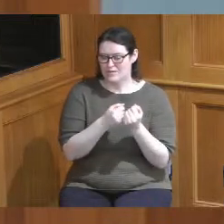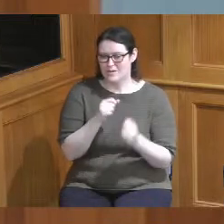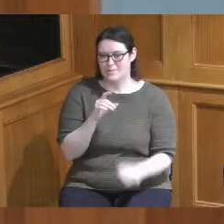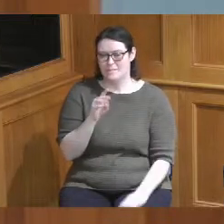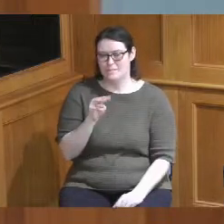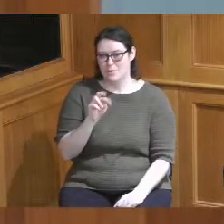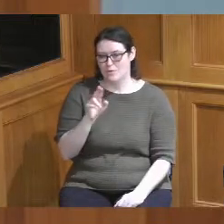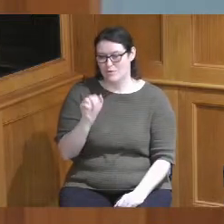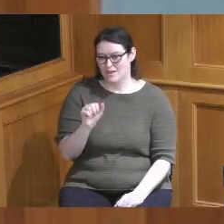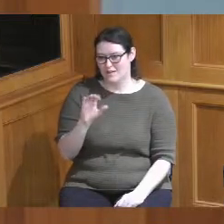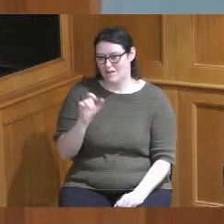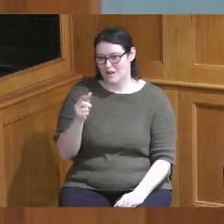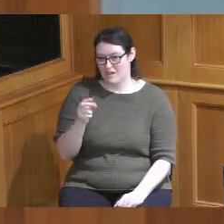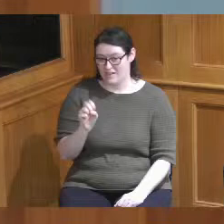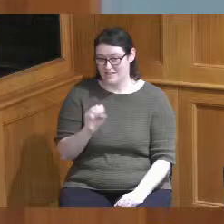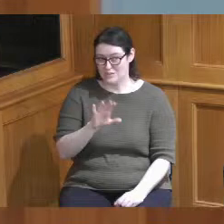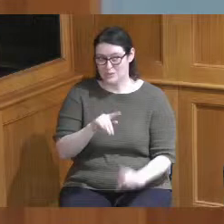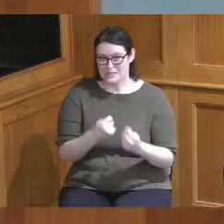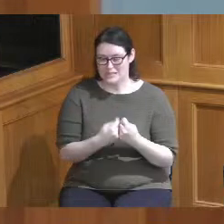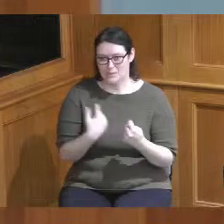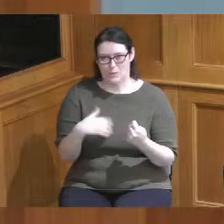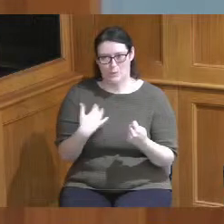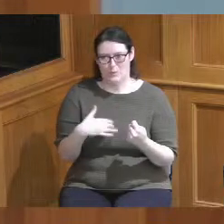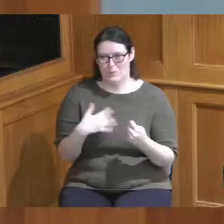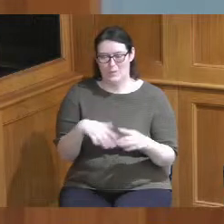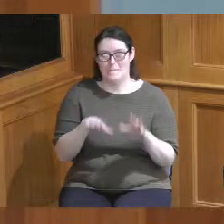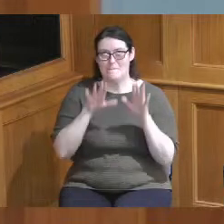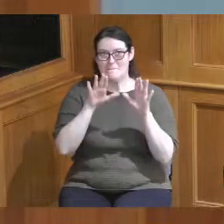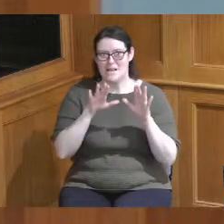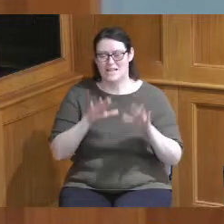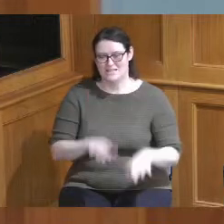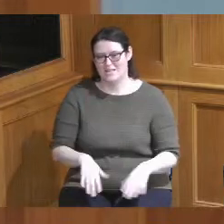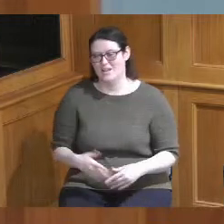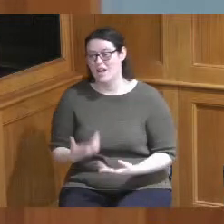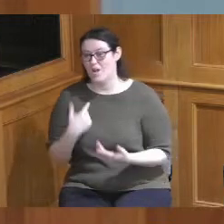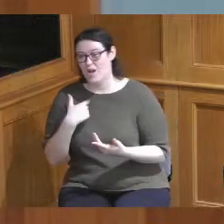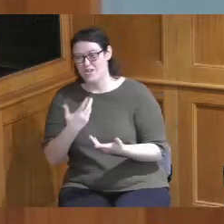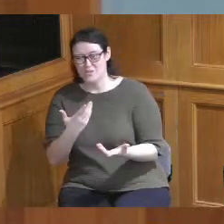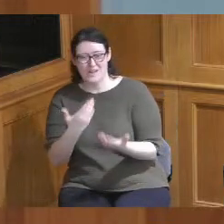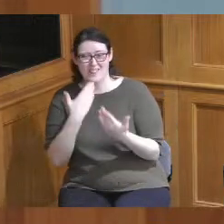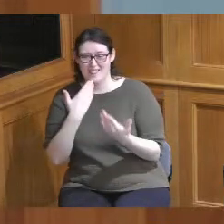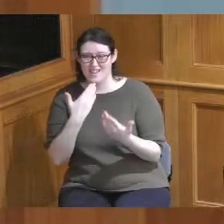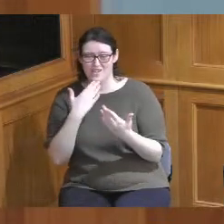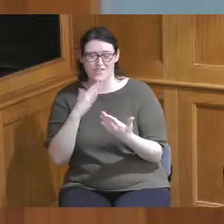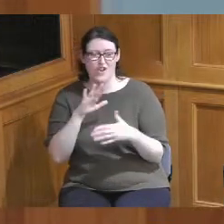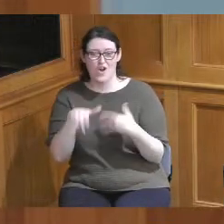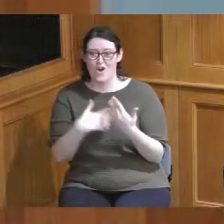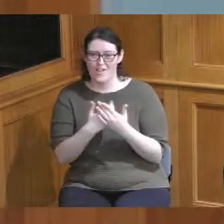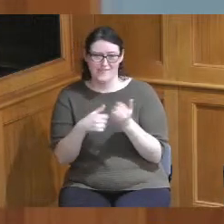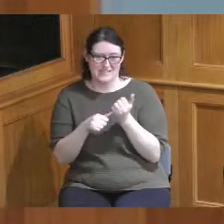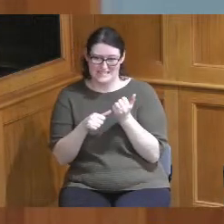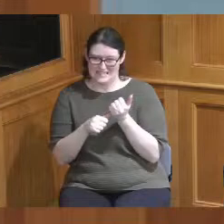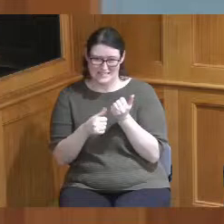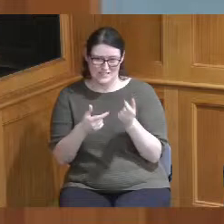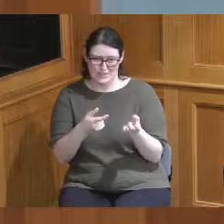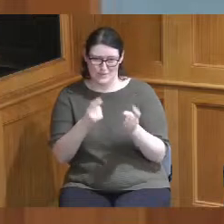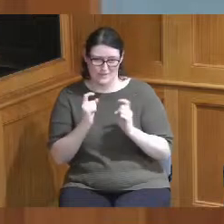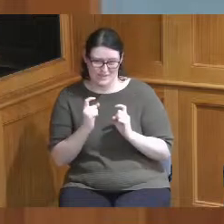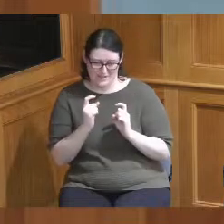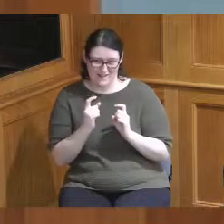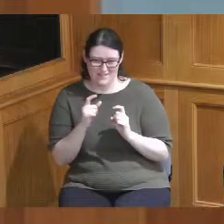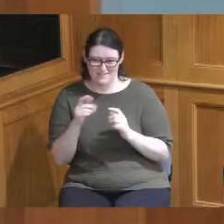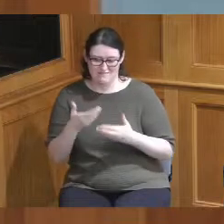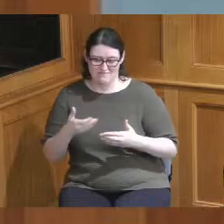are second to none. And on behalf of Springfield Township, I would like to thank the department for all of the assistance they offer us in